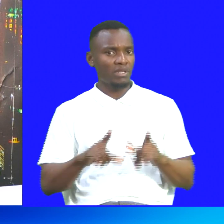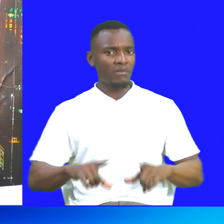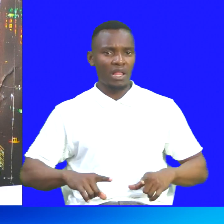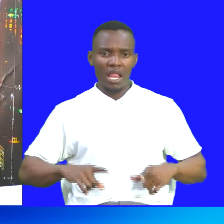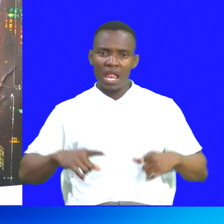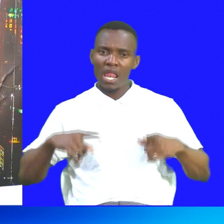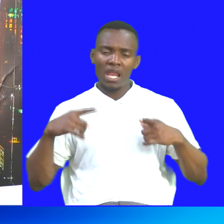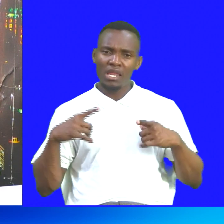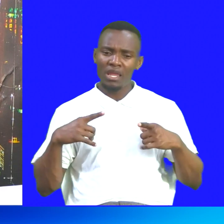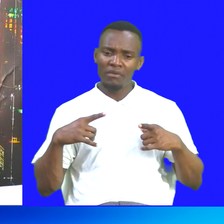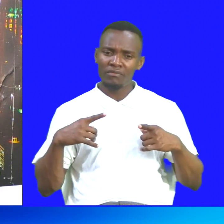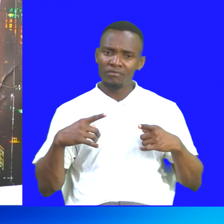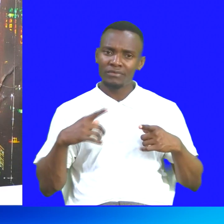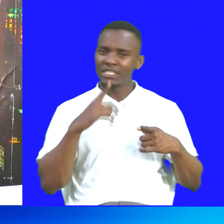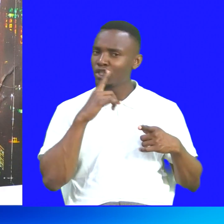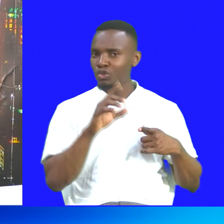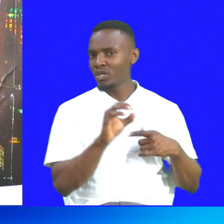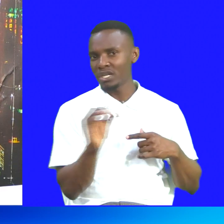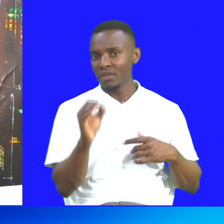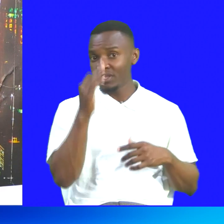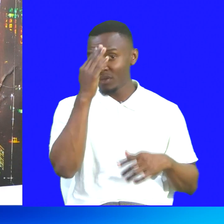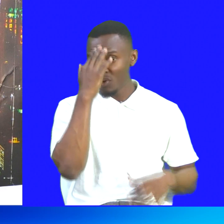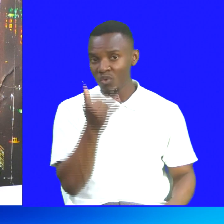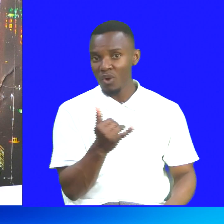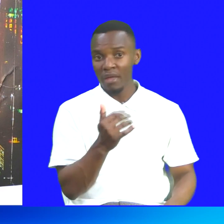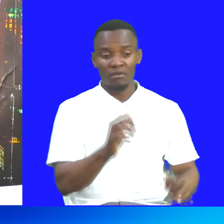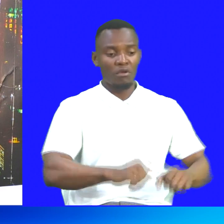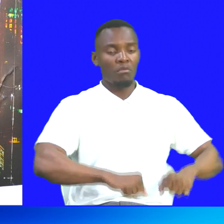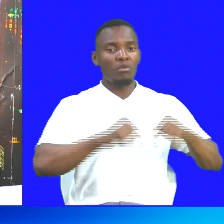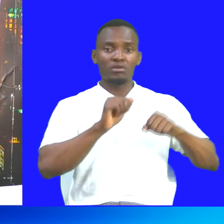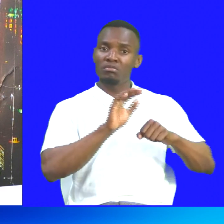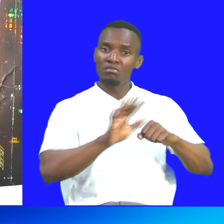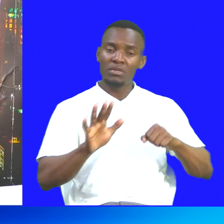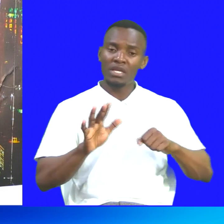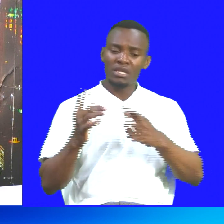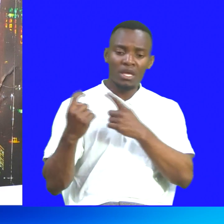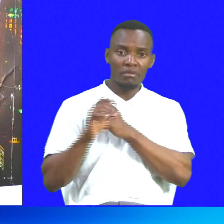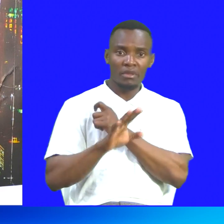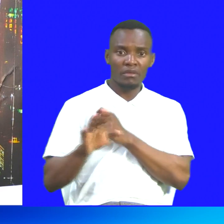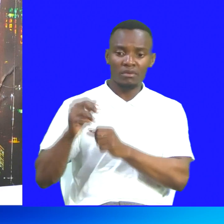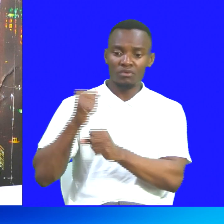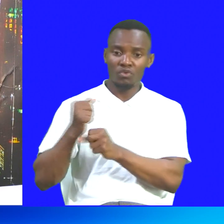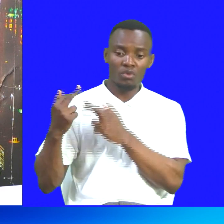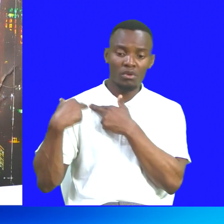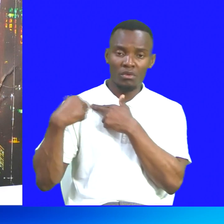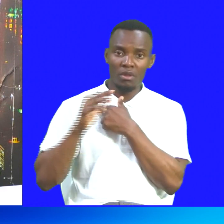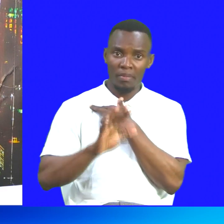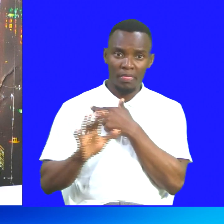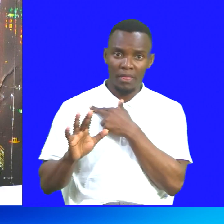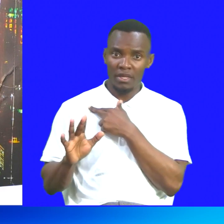very uncertain lives as their employers expect them to carry out their tasks